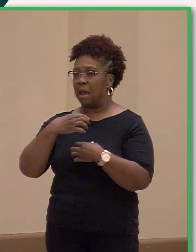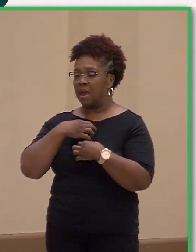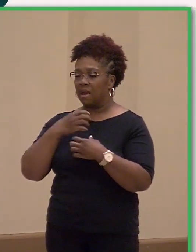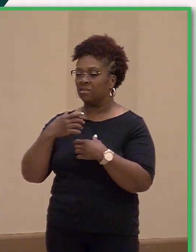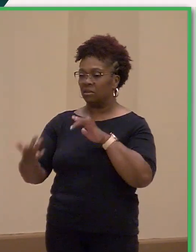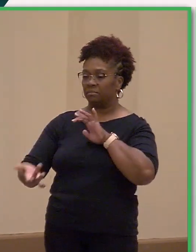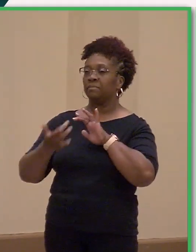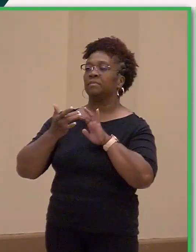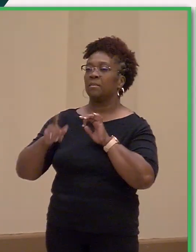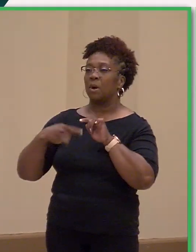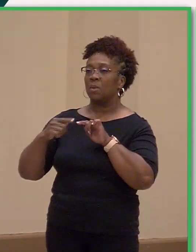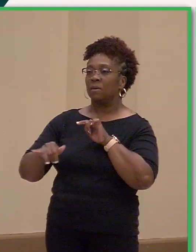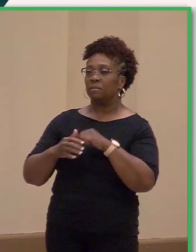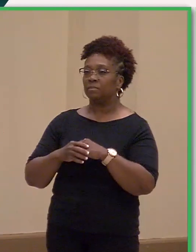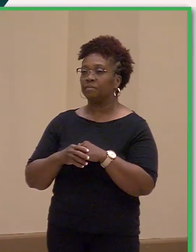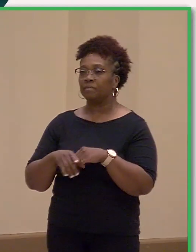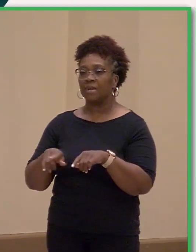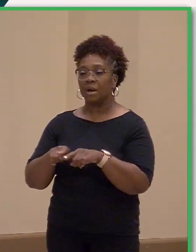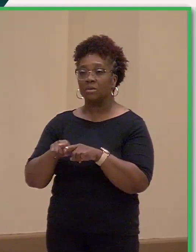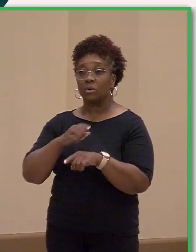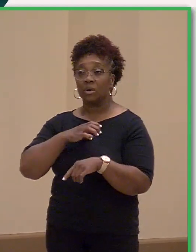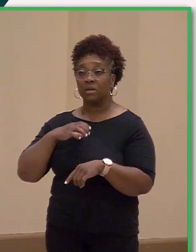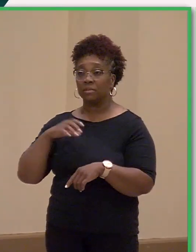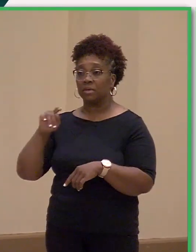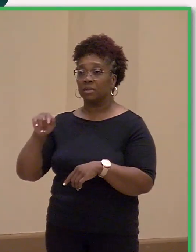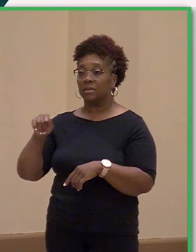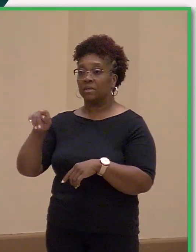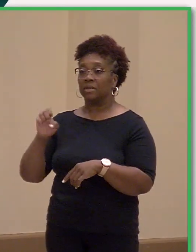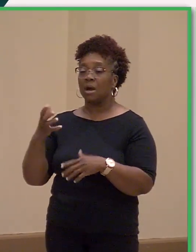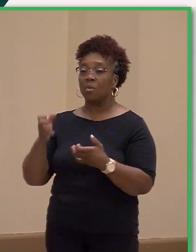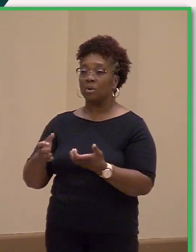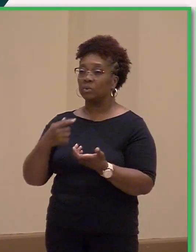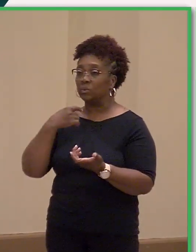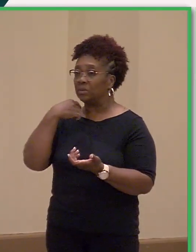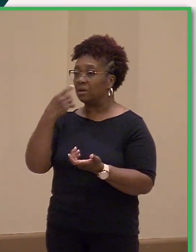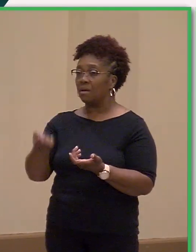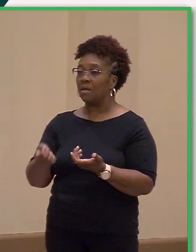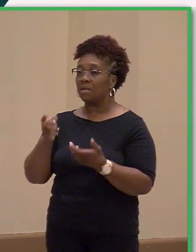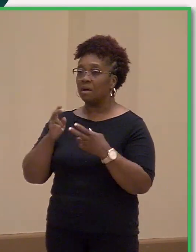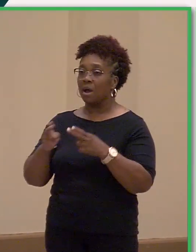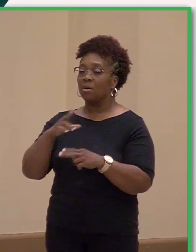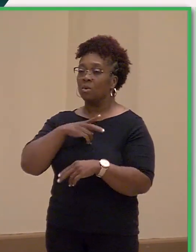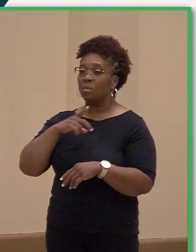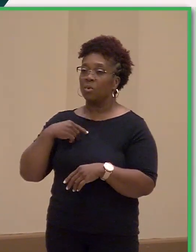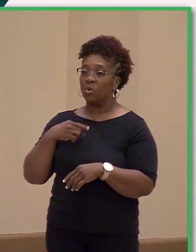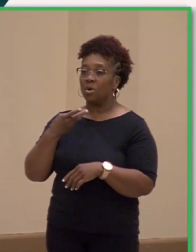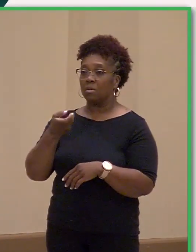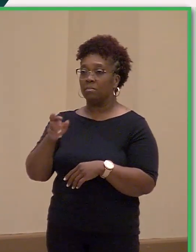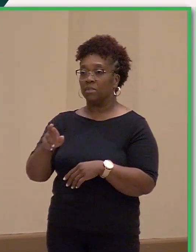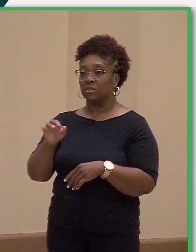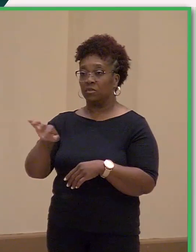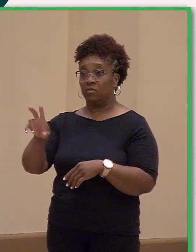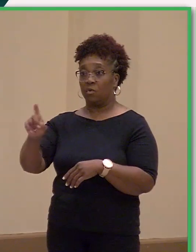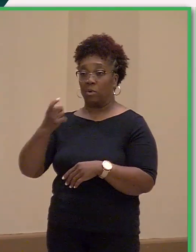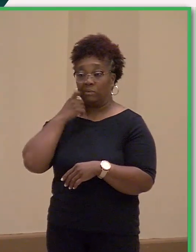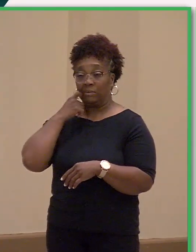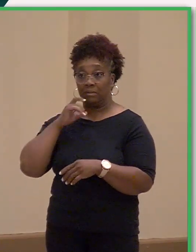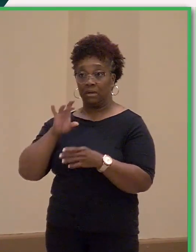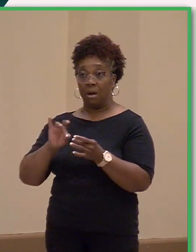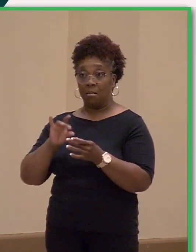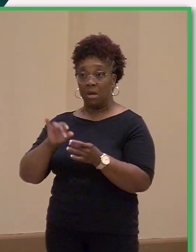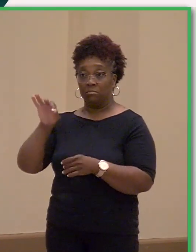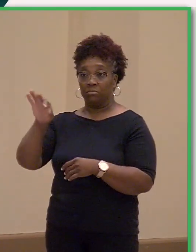that. Also, Councilman Tate, I just want to say into this honorable board what Mr. Ford just stated, and what I see what's